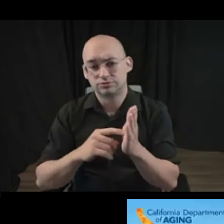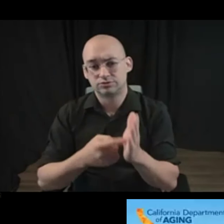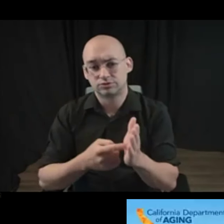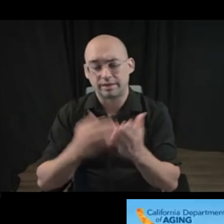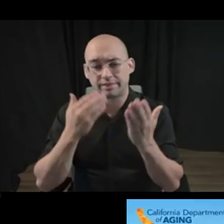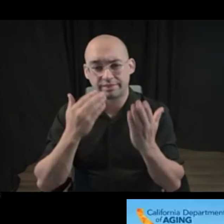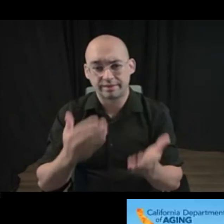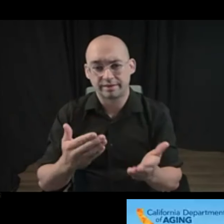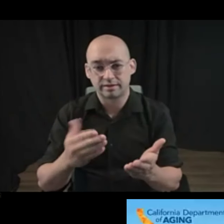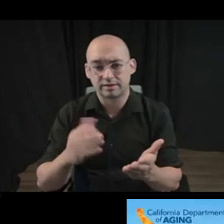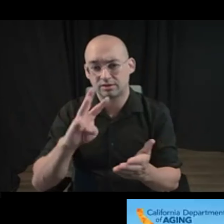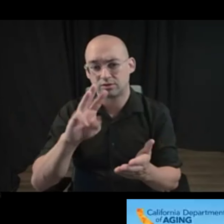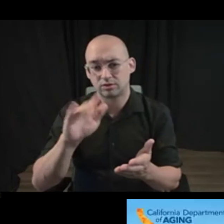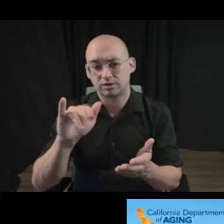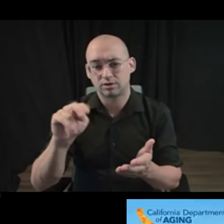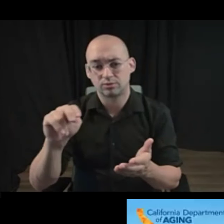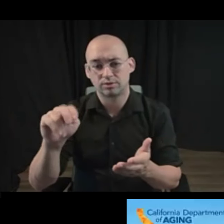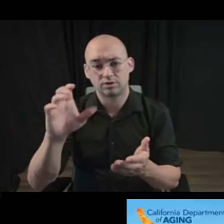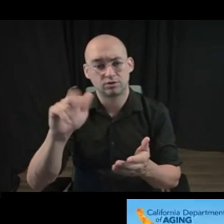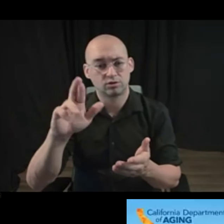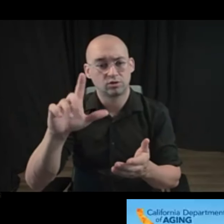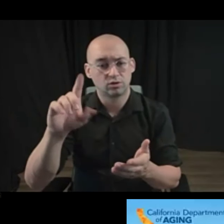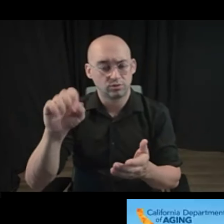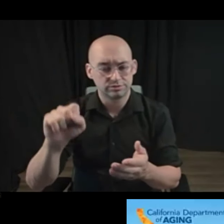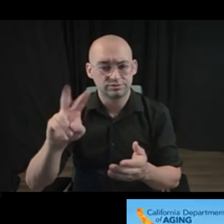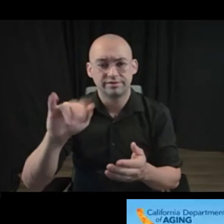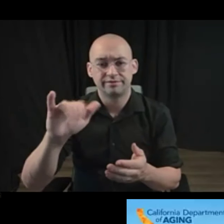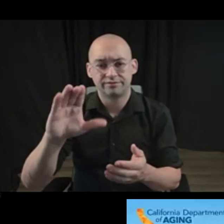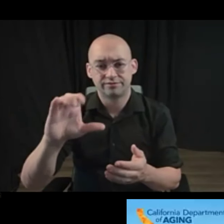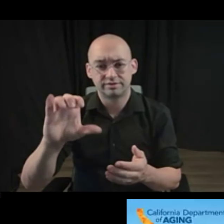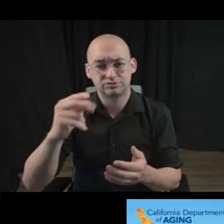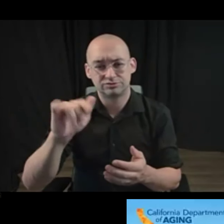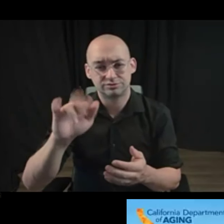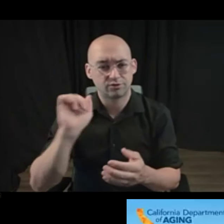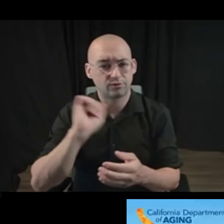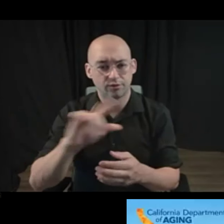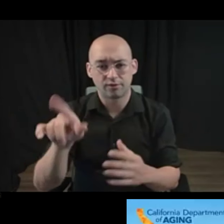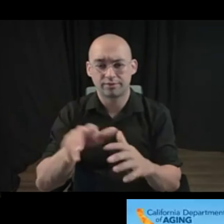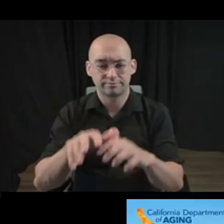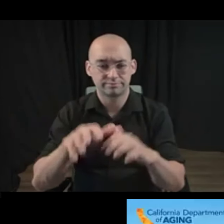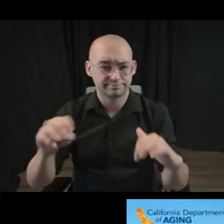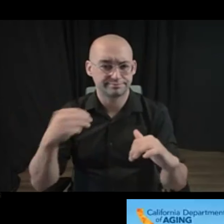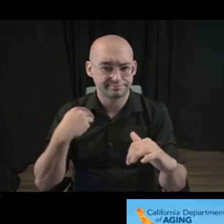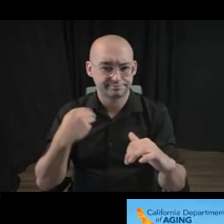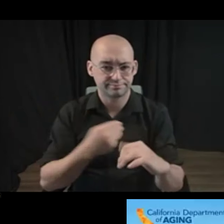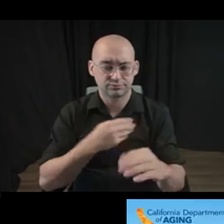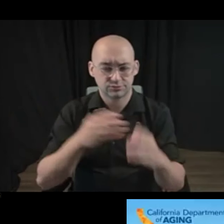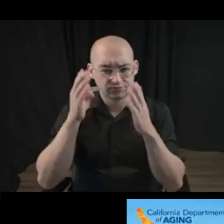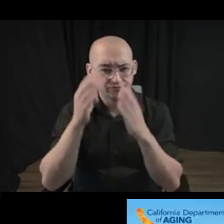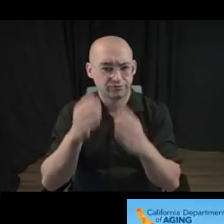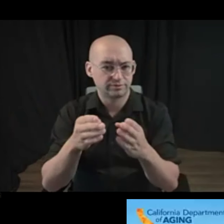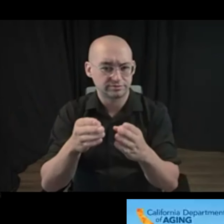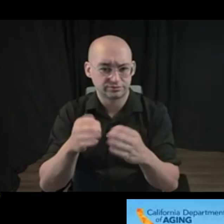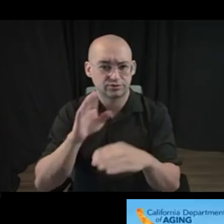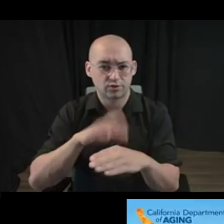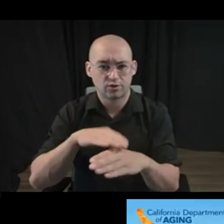thanking Wynn and Carlos, our chair and vice chair, and all of the committee members for your laser focus on the